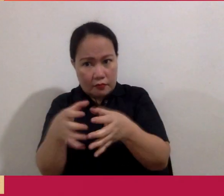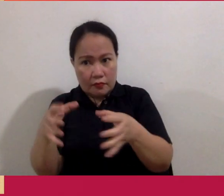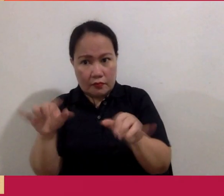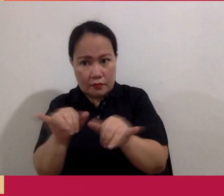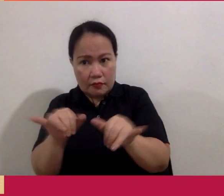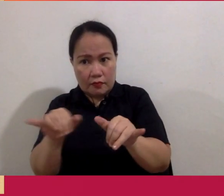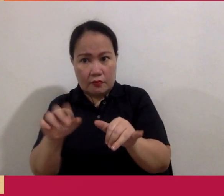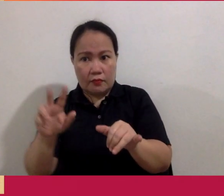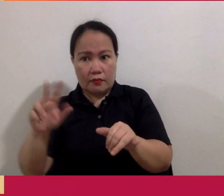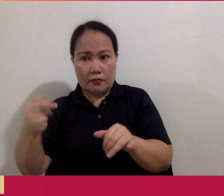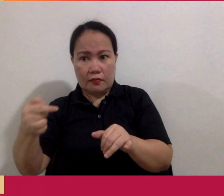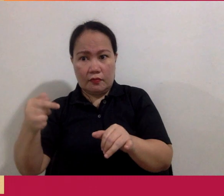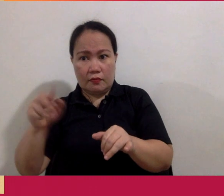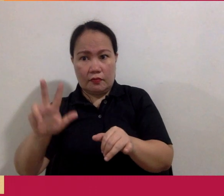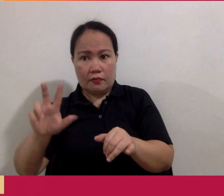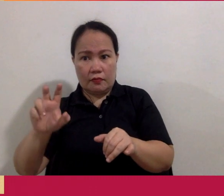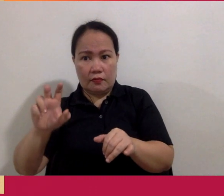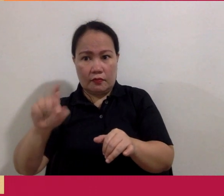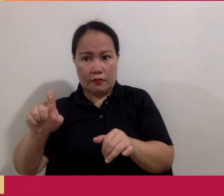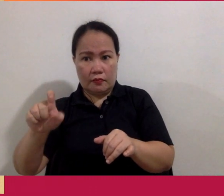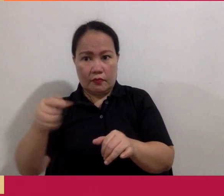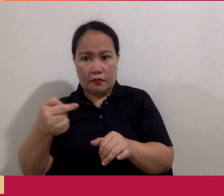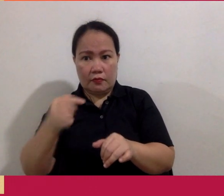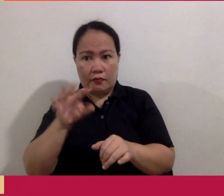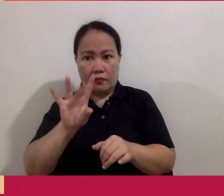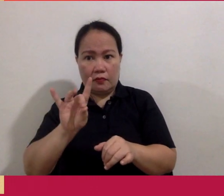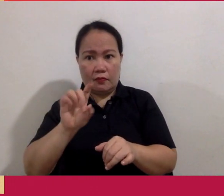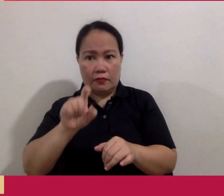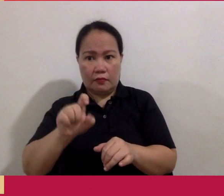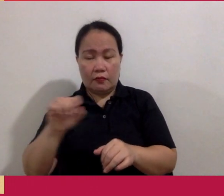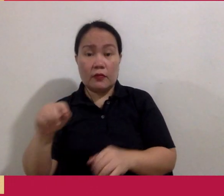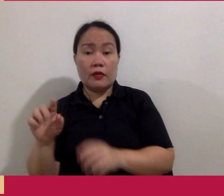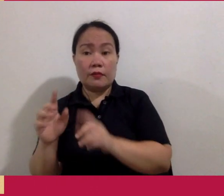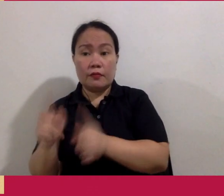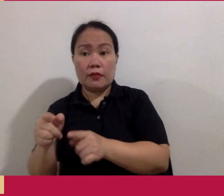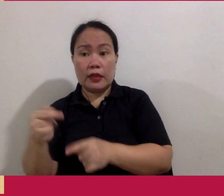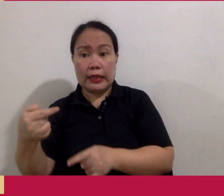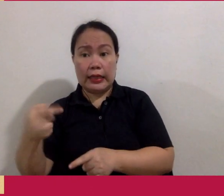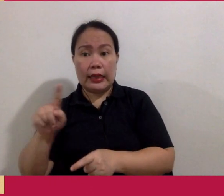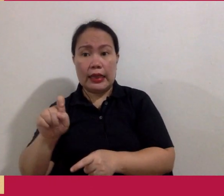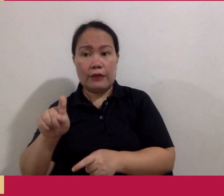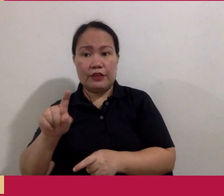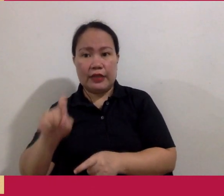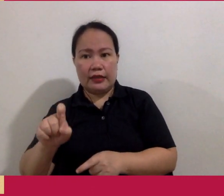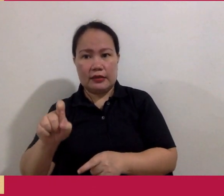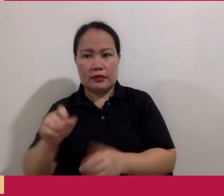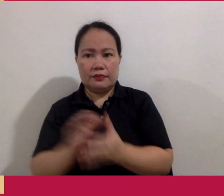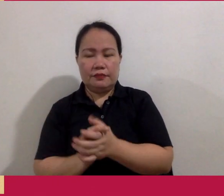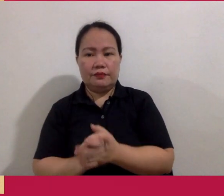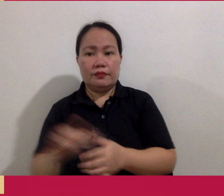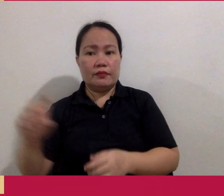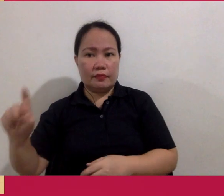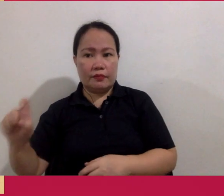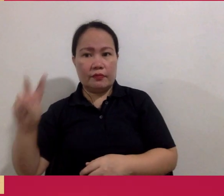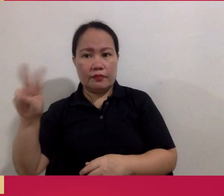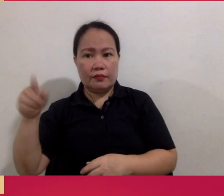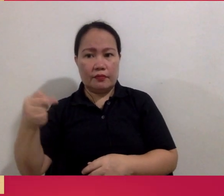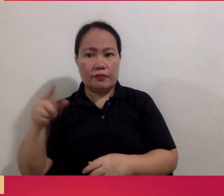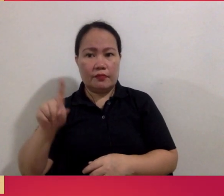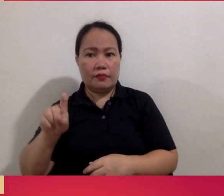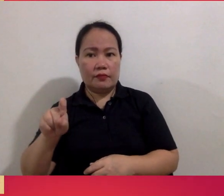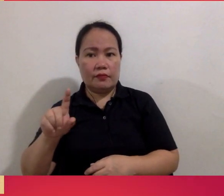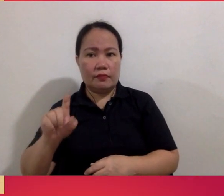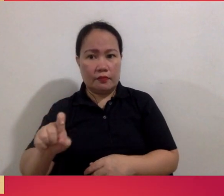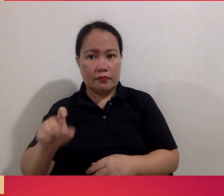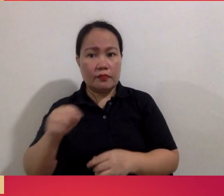negative 3x minus 8x, and our quadratic equation now is x squared minus 11x